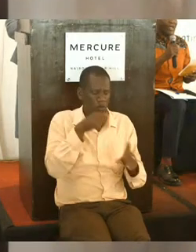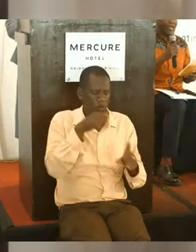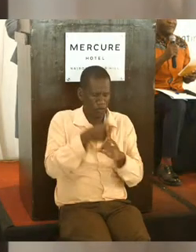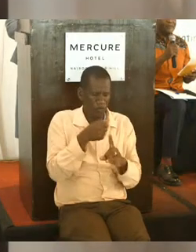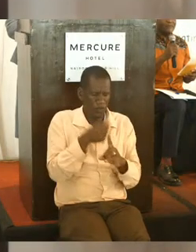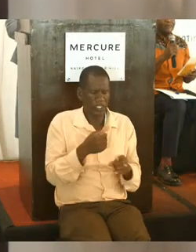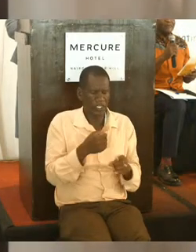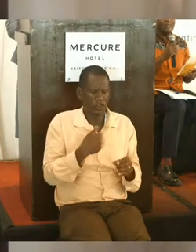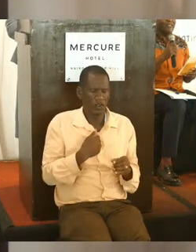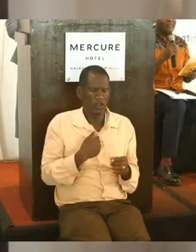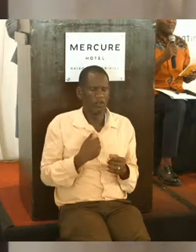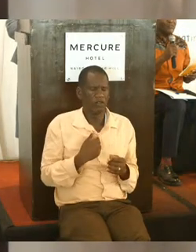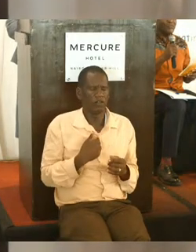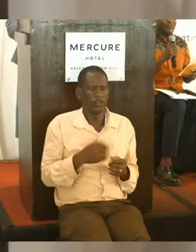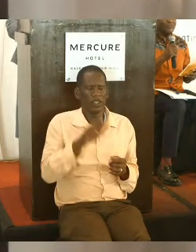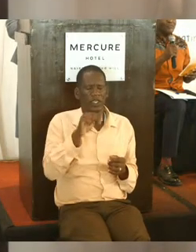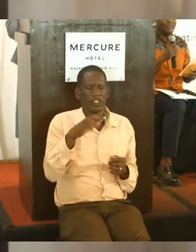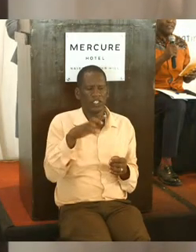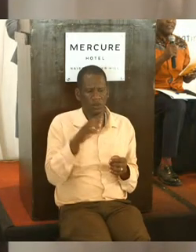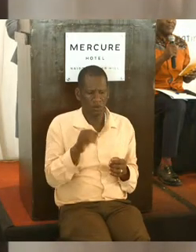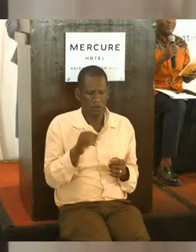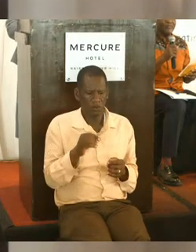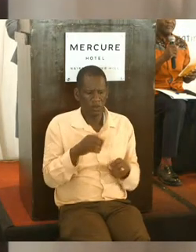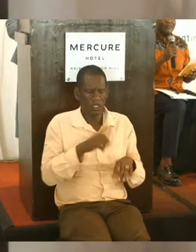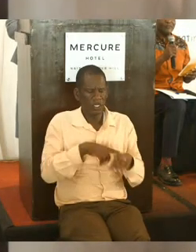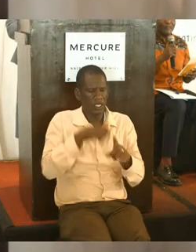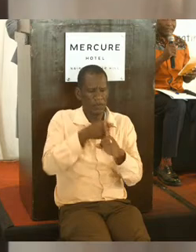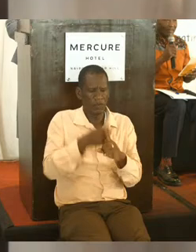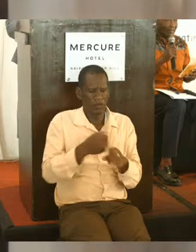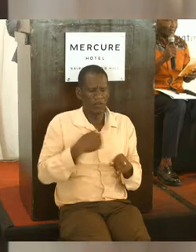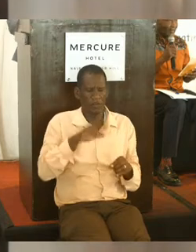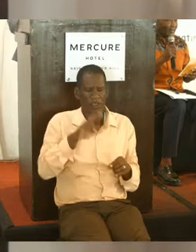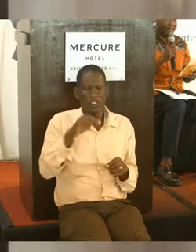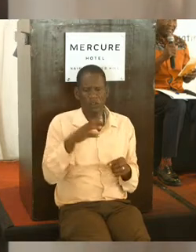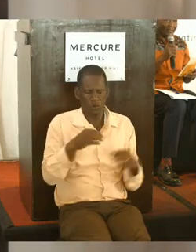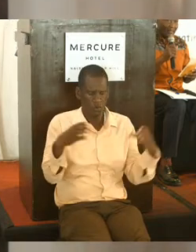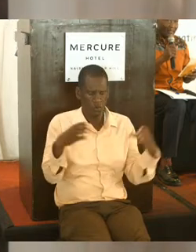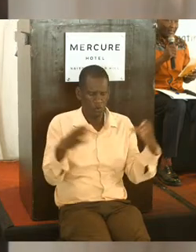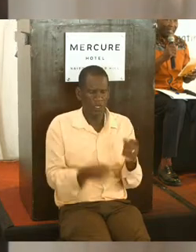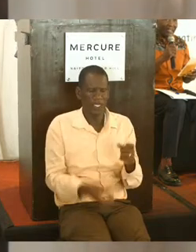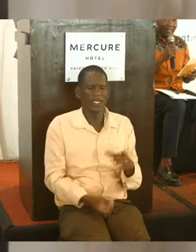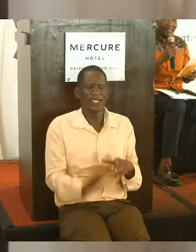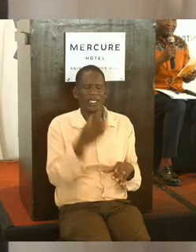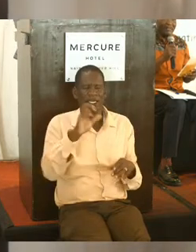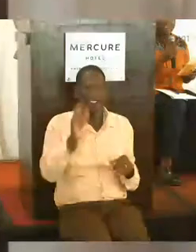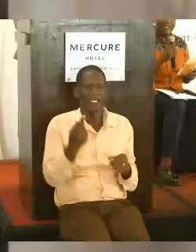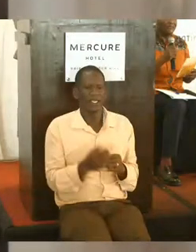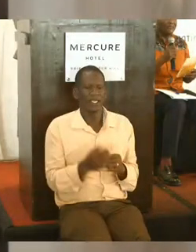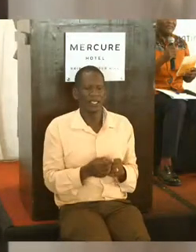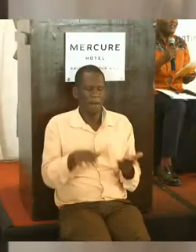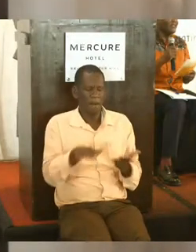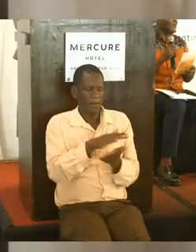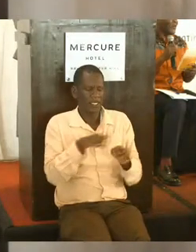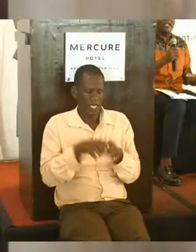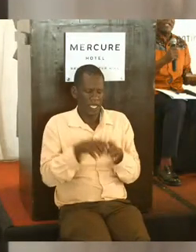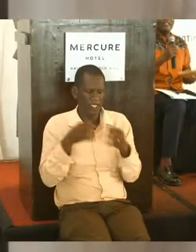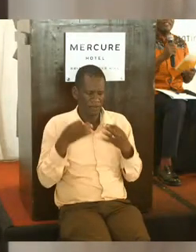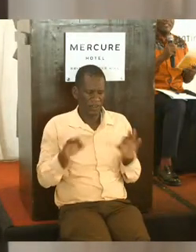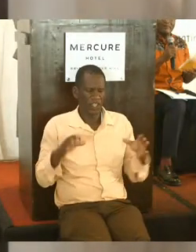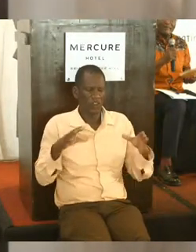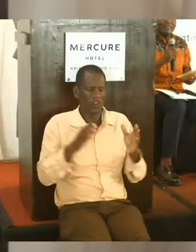to have the NGO movement created in Kenya basically has a free